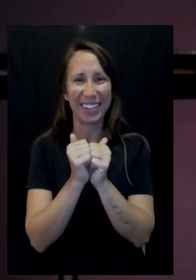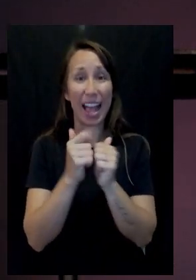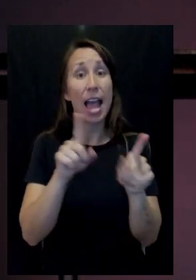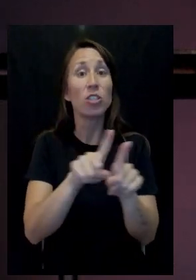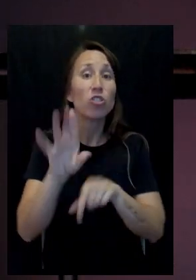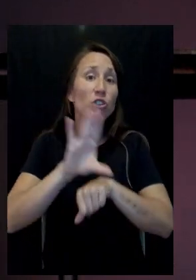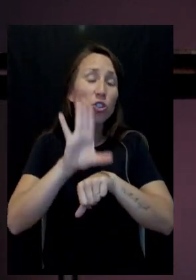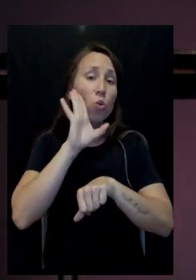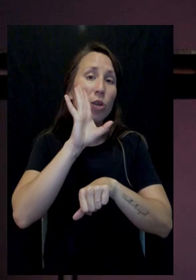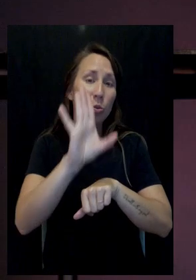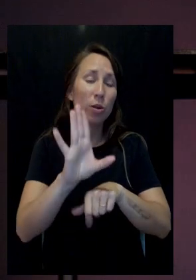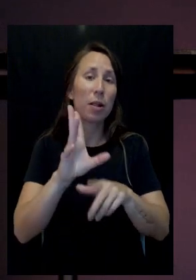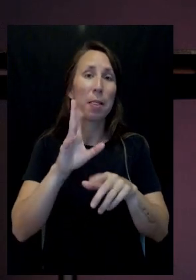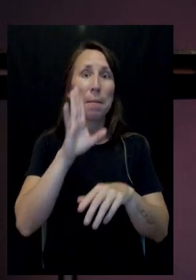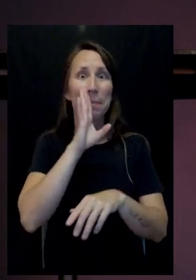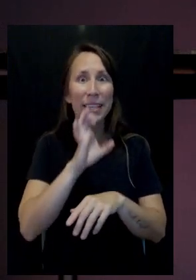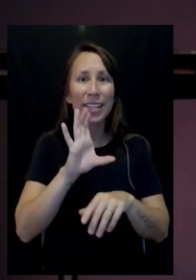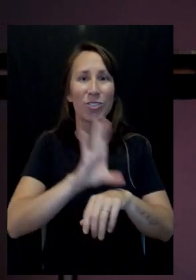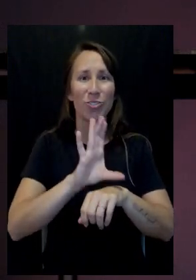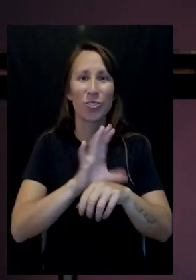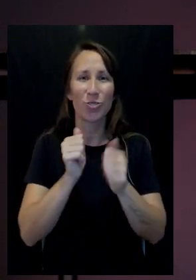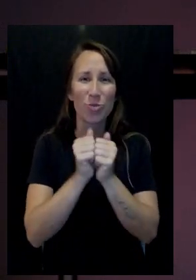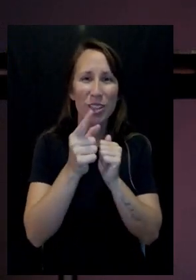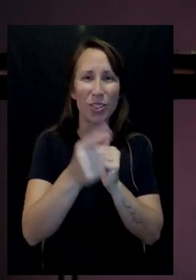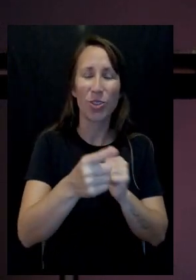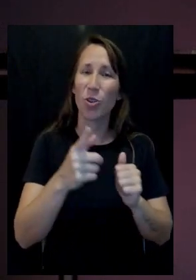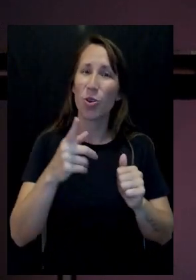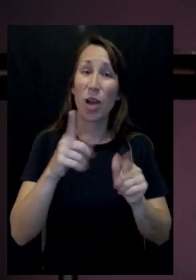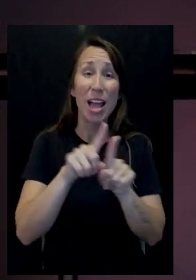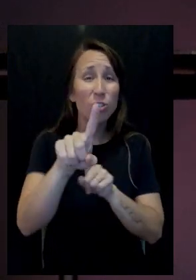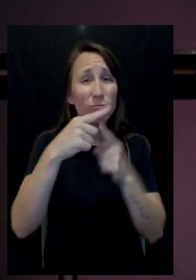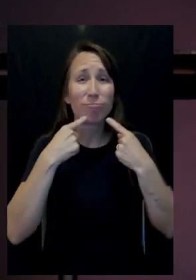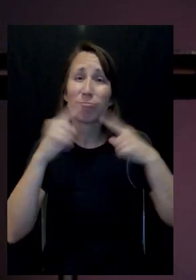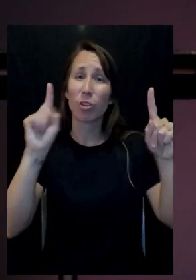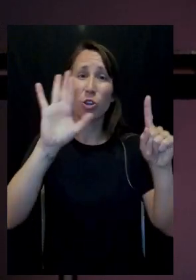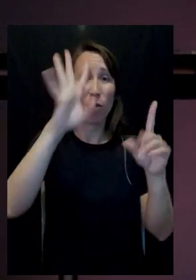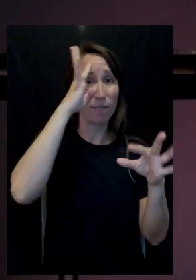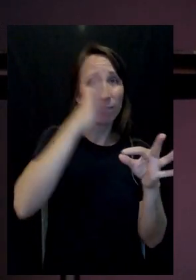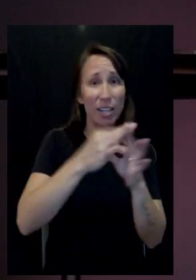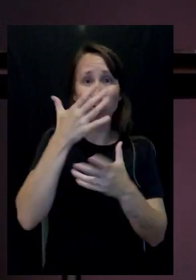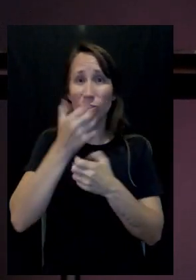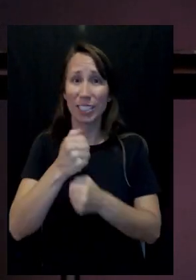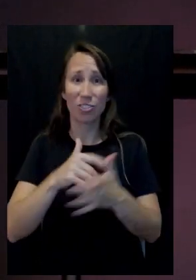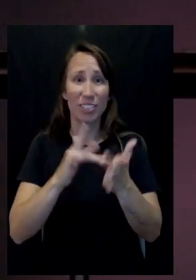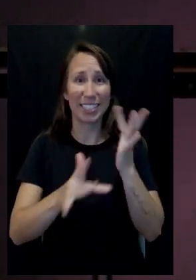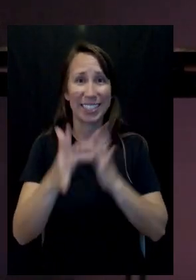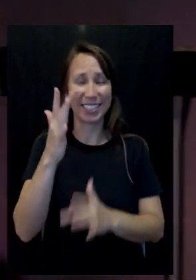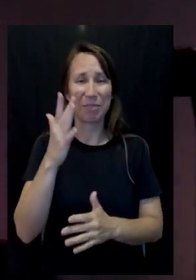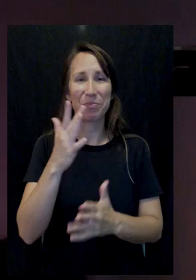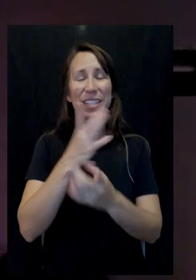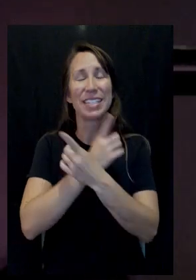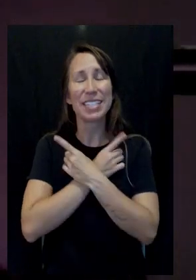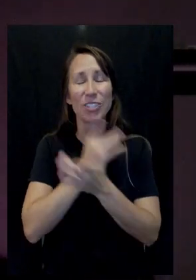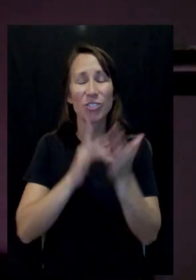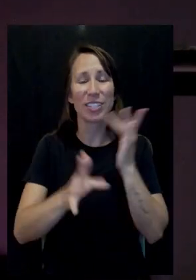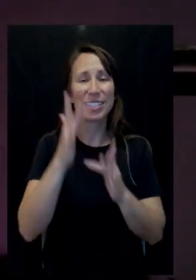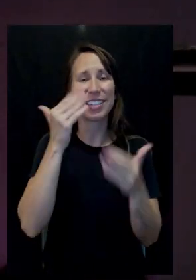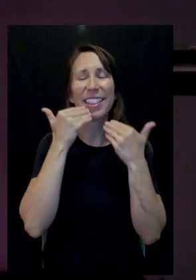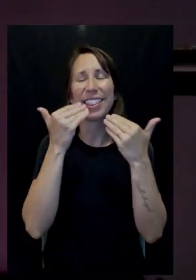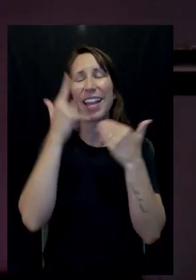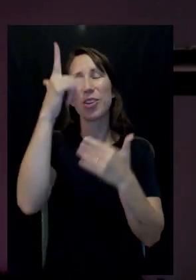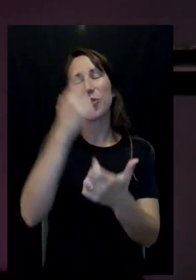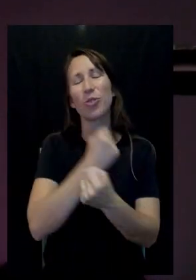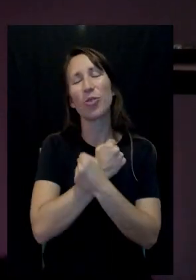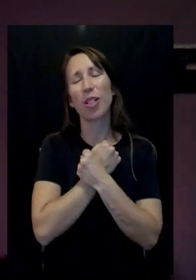to be the church with you as you declare your faith and your trust in Jesus right now. So here we go. Dear Jesus, thank you that you love